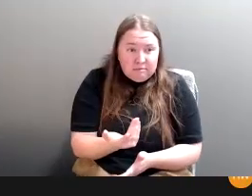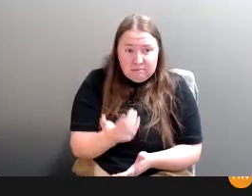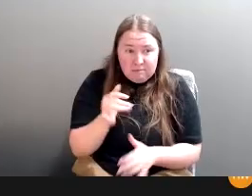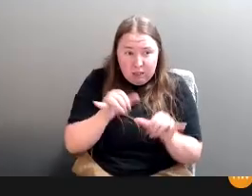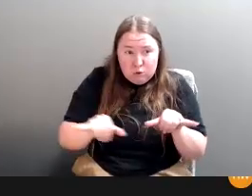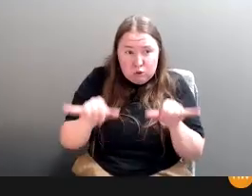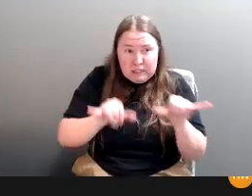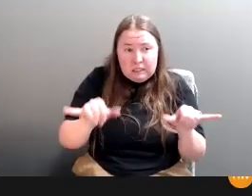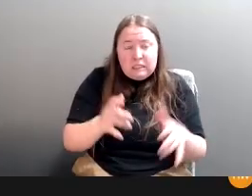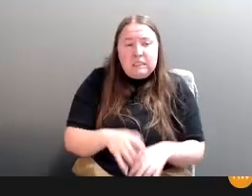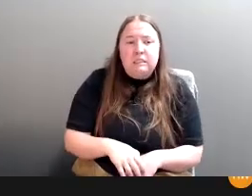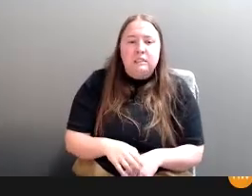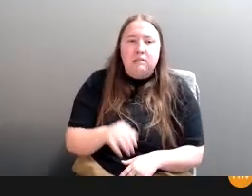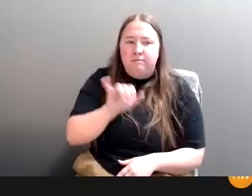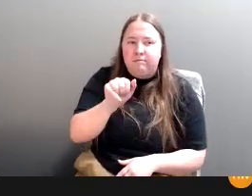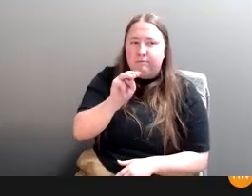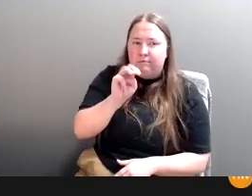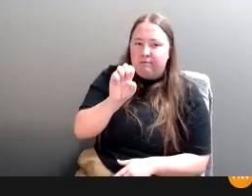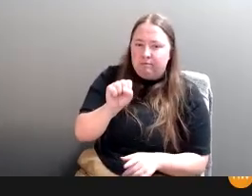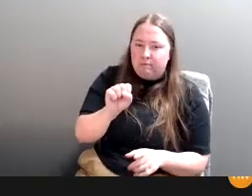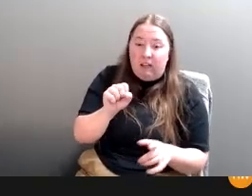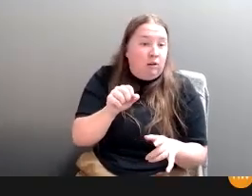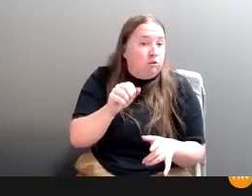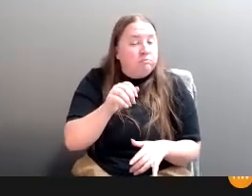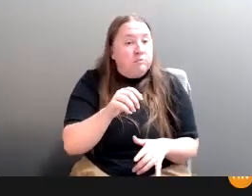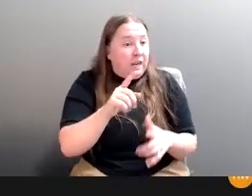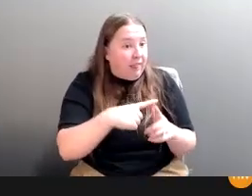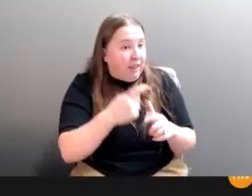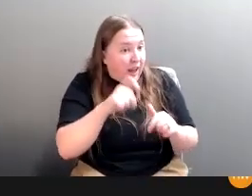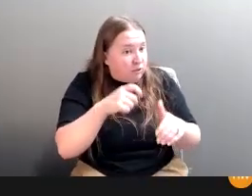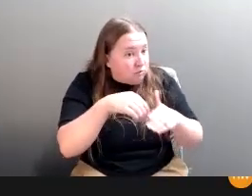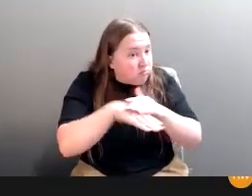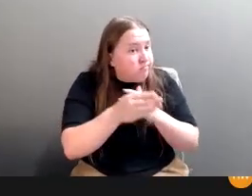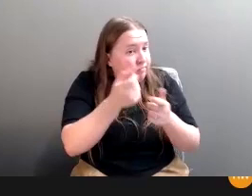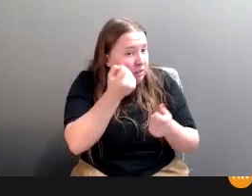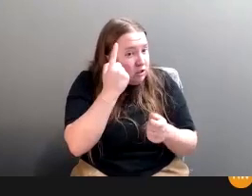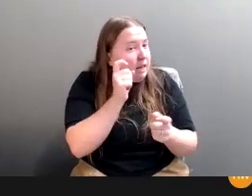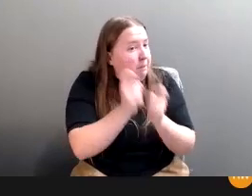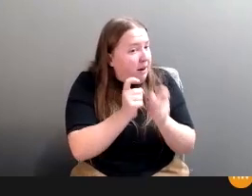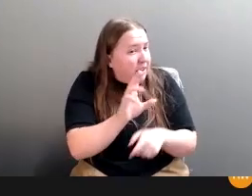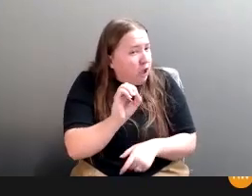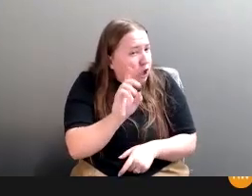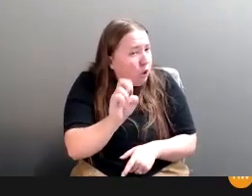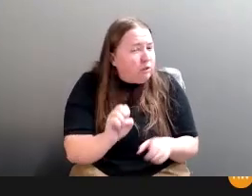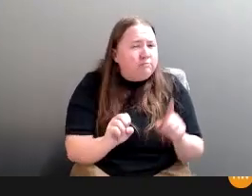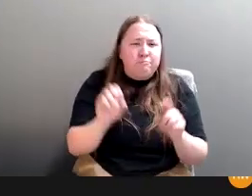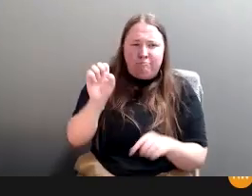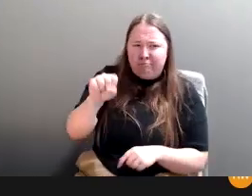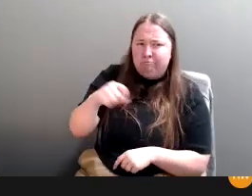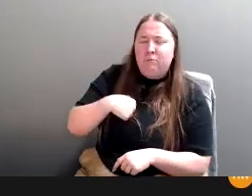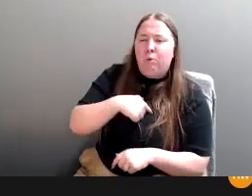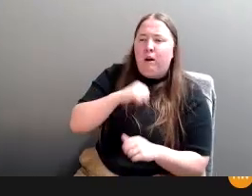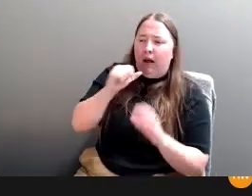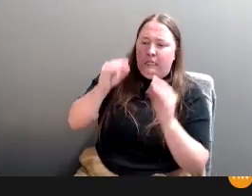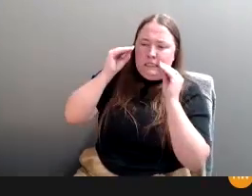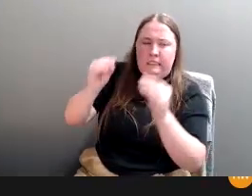routines? And Yeah, do they then have to actually go in and understand and modify that code, or? yeah, because we're not teaching